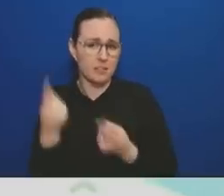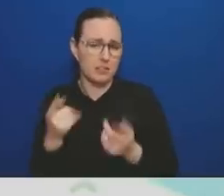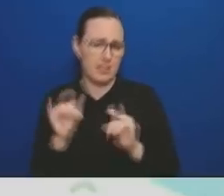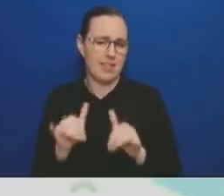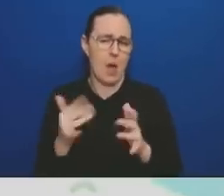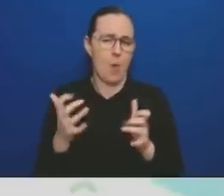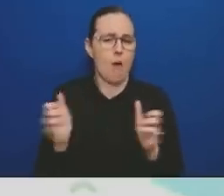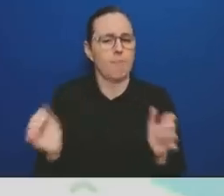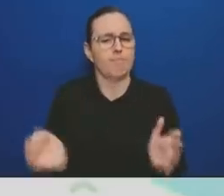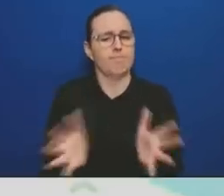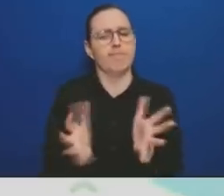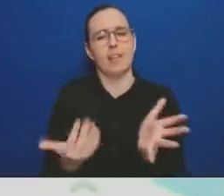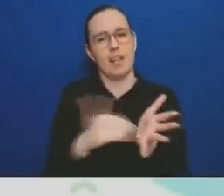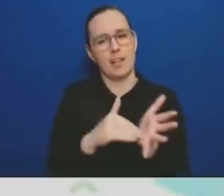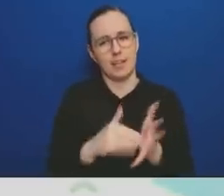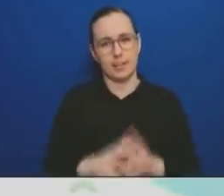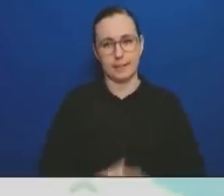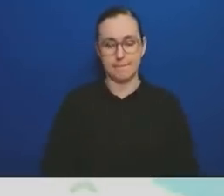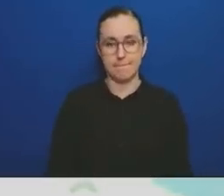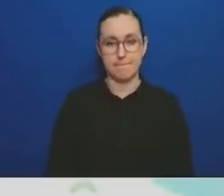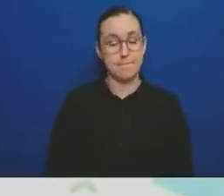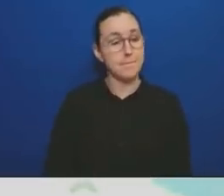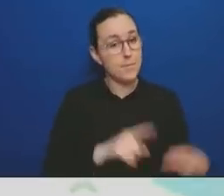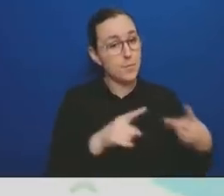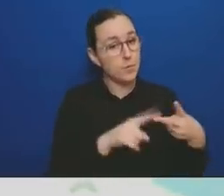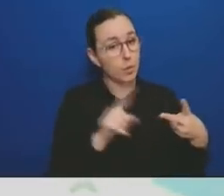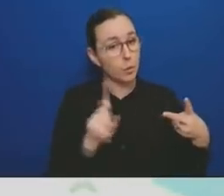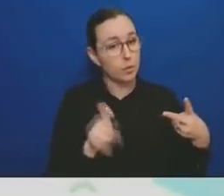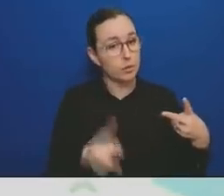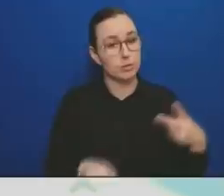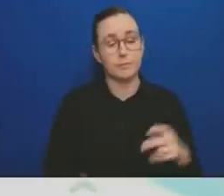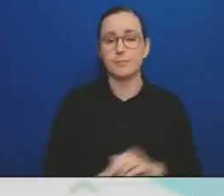few months. Lisa, did you have a follow-up?